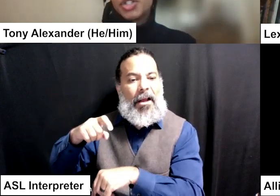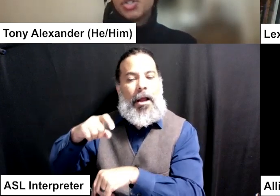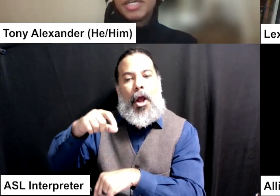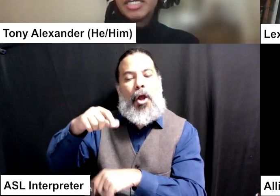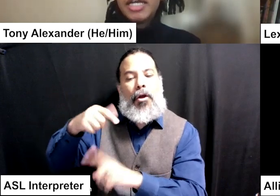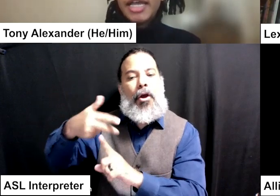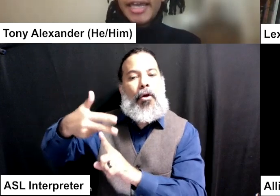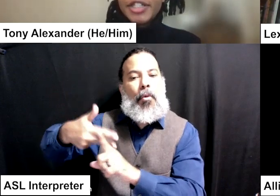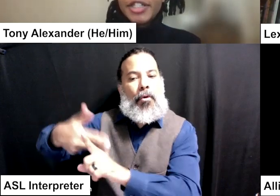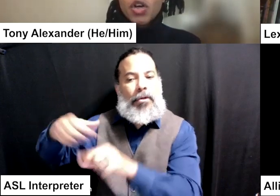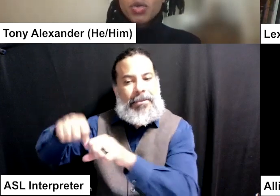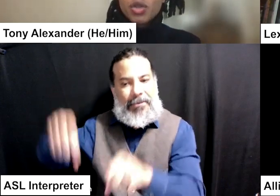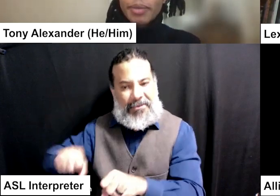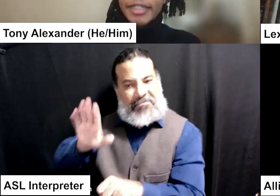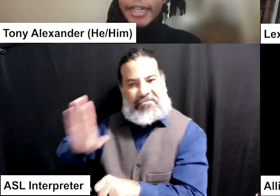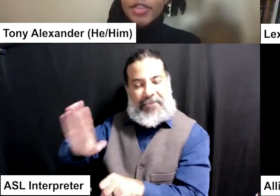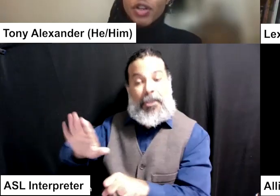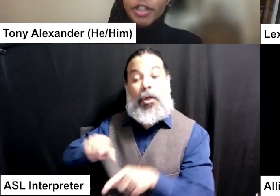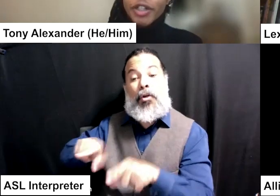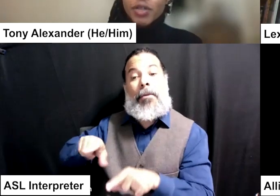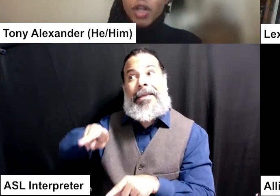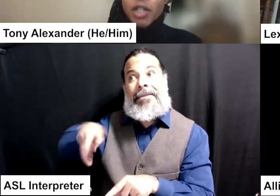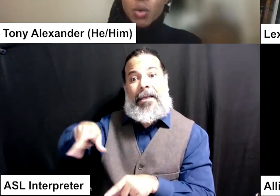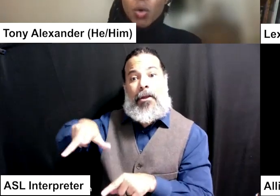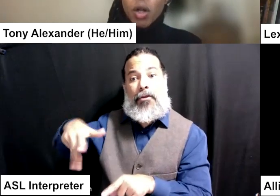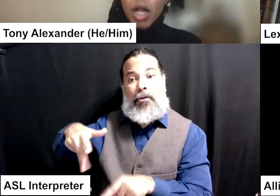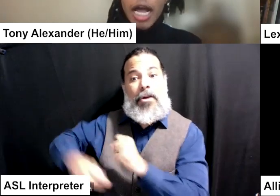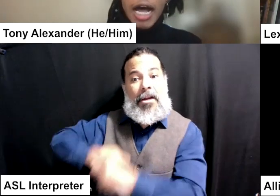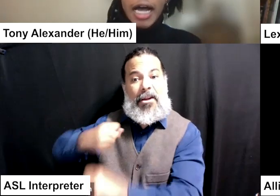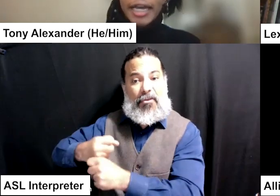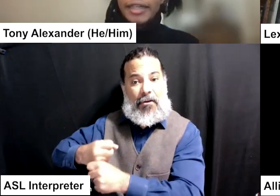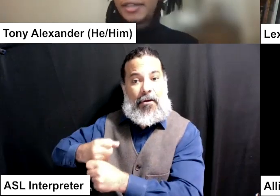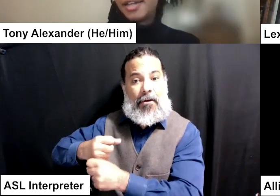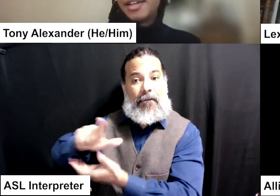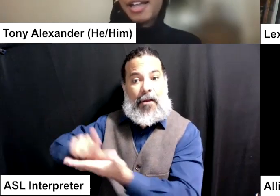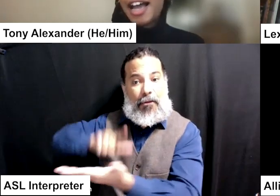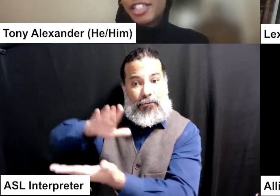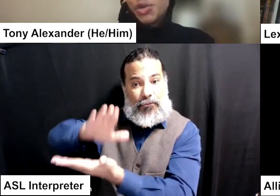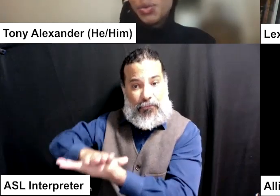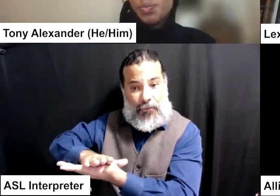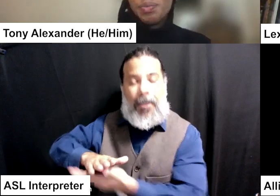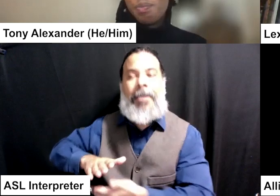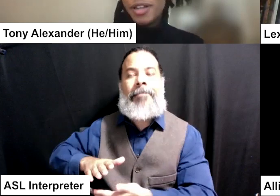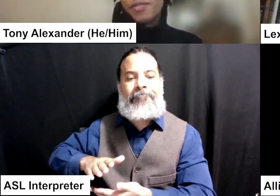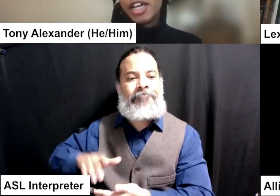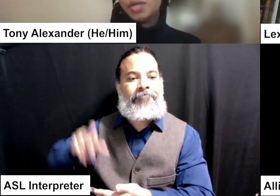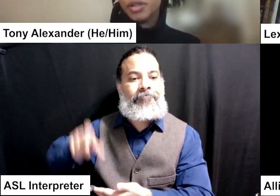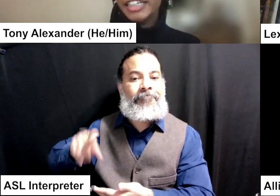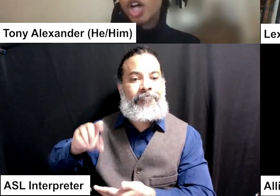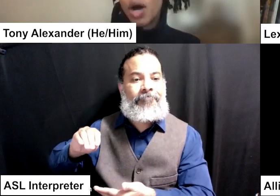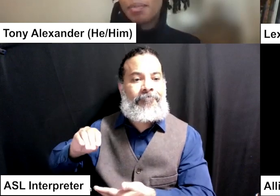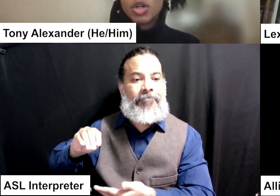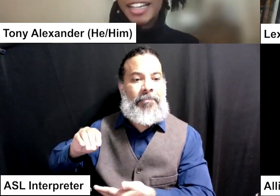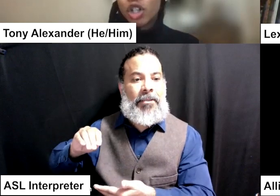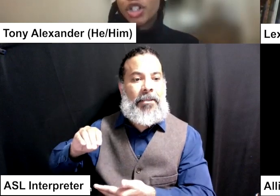system, excuse me. And so during my second and third years of law school, I had to